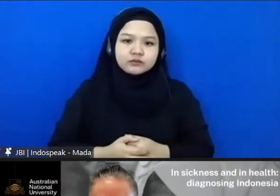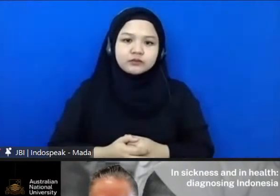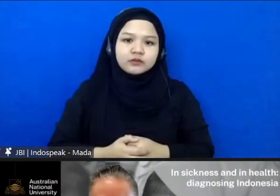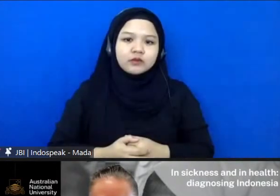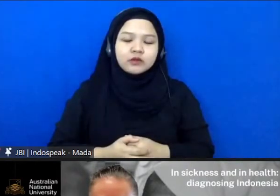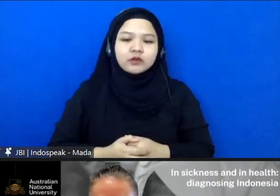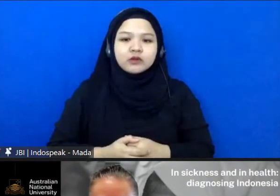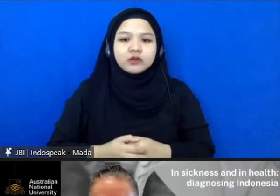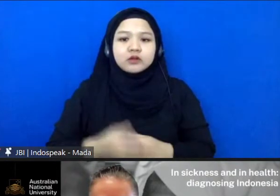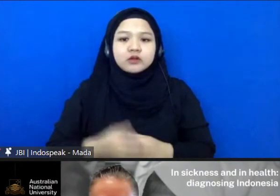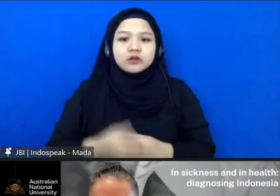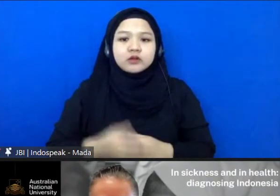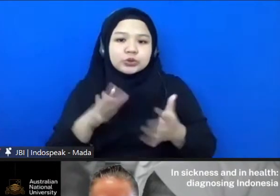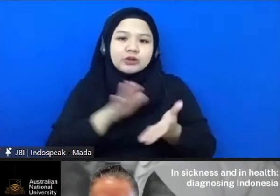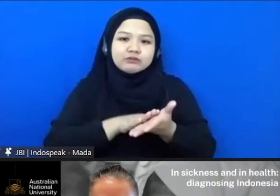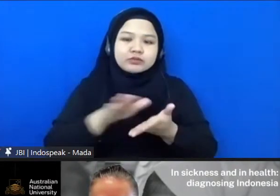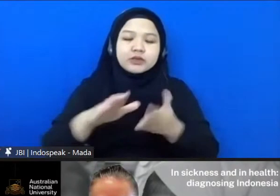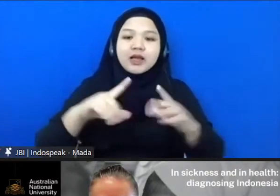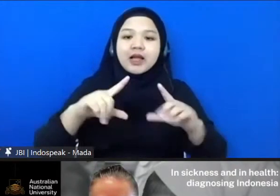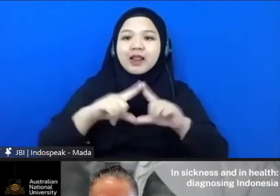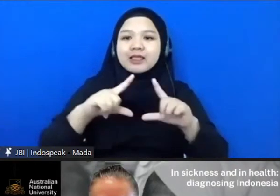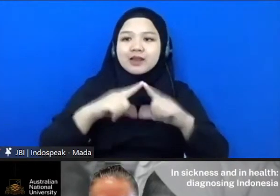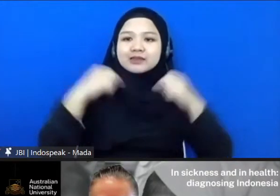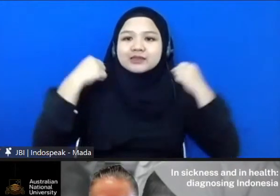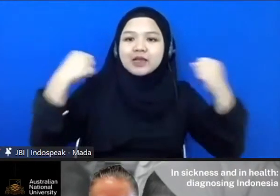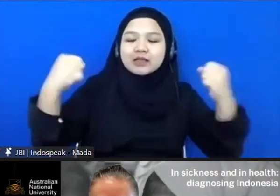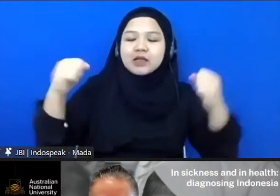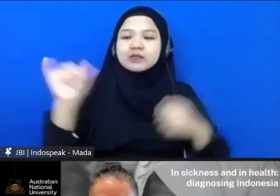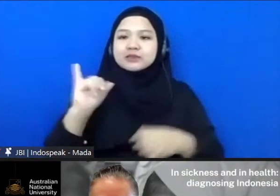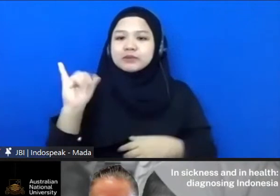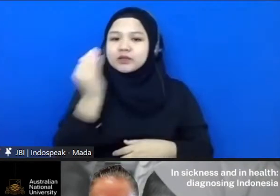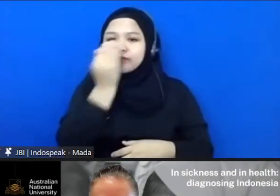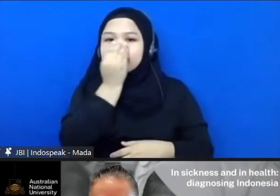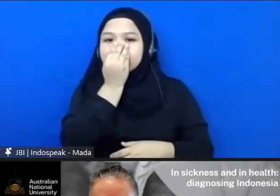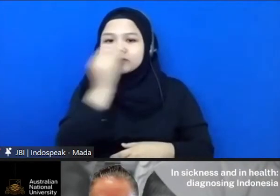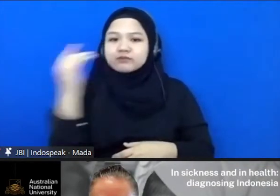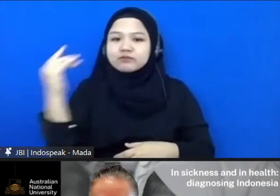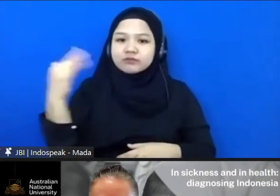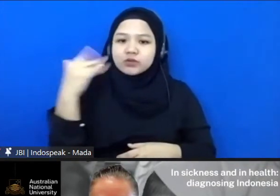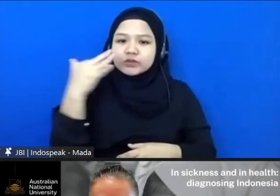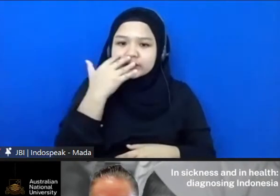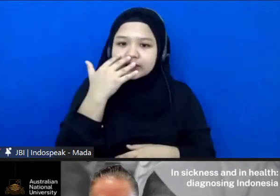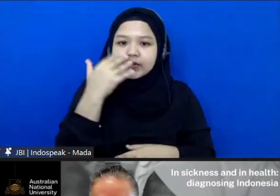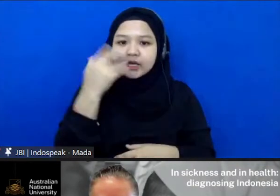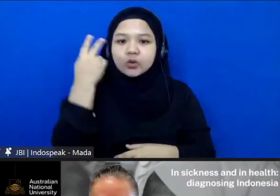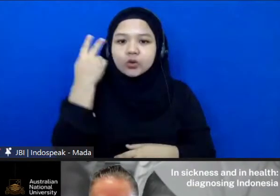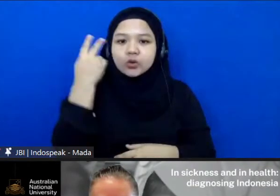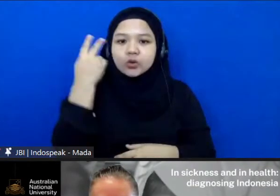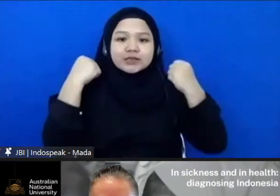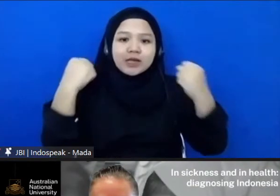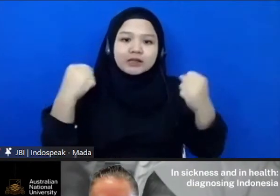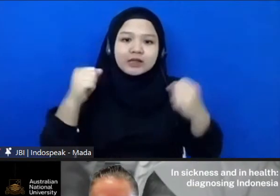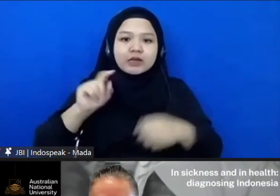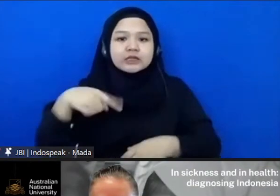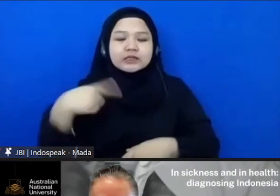1,000 ventilators, 700 oxygen concentrators, 170